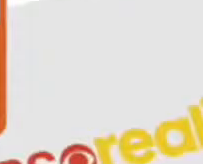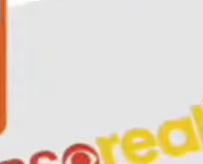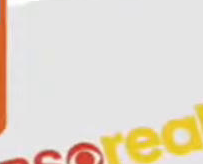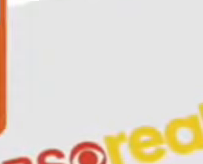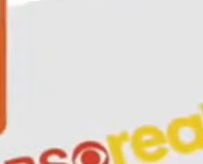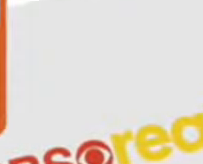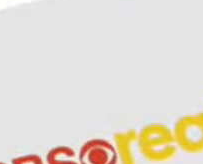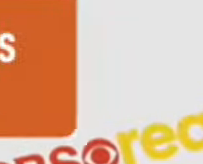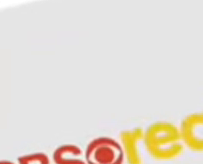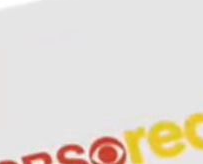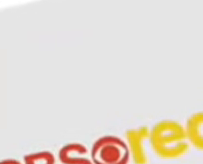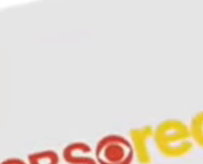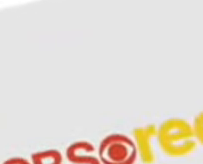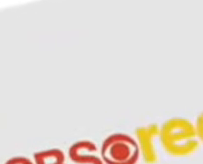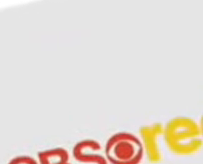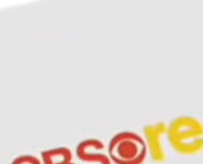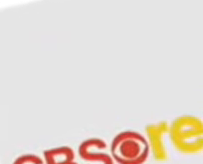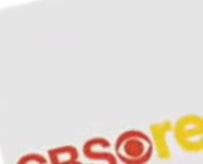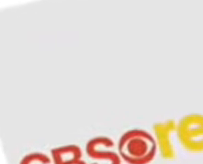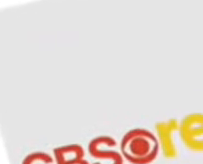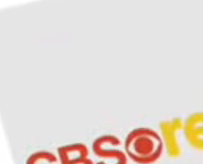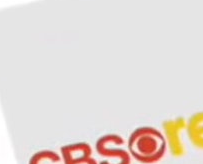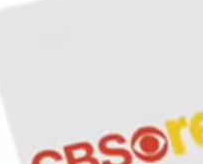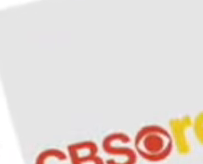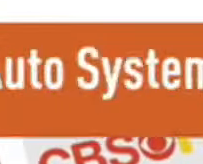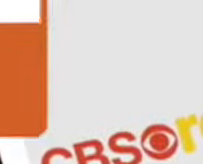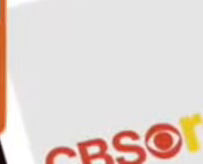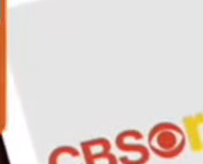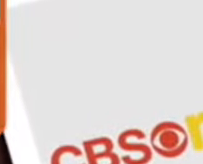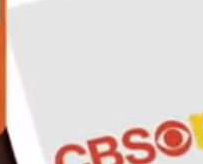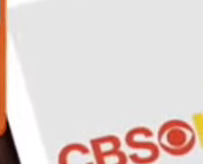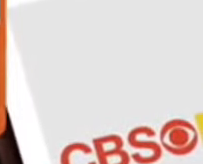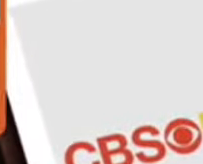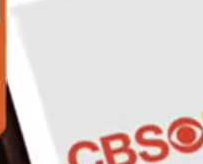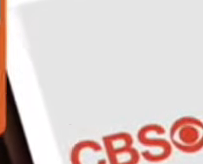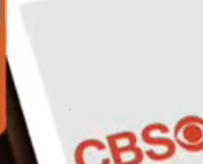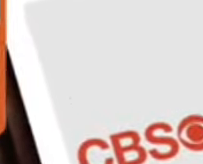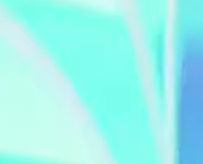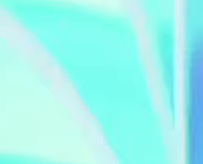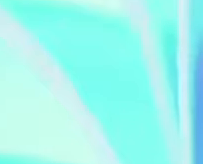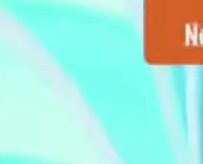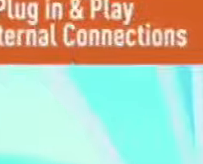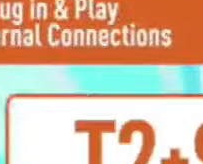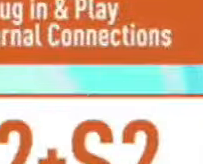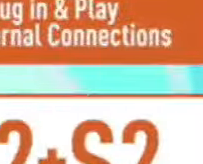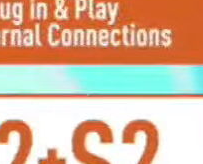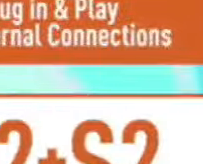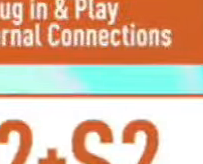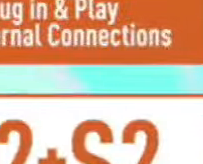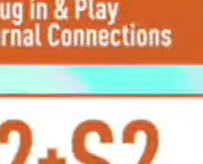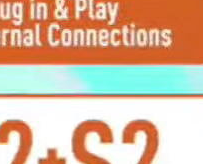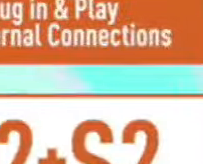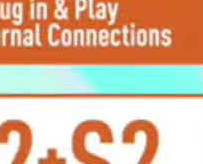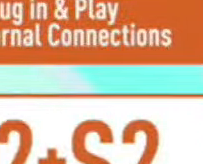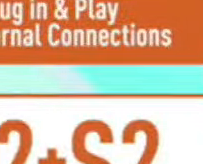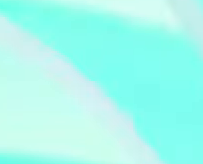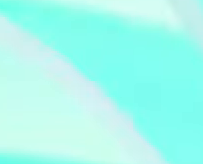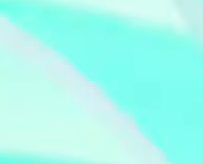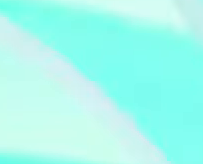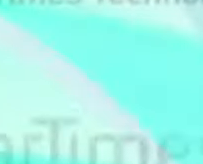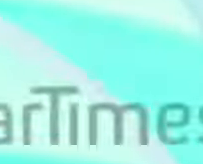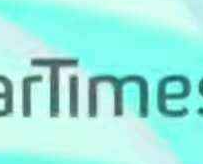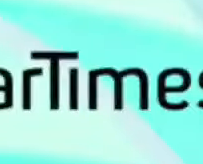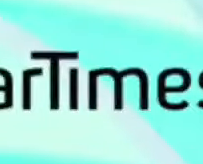and international channels. 1 month StarTimes highest bouquet for free. Automatic system update. More benefits, more affordable.